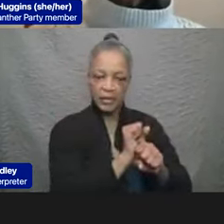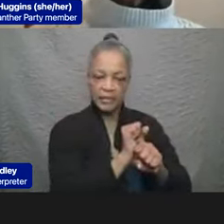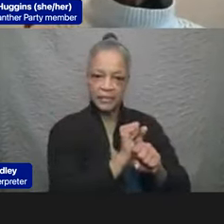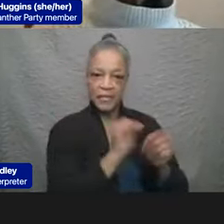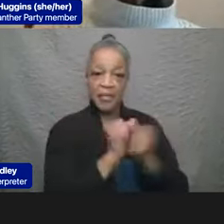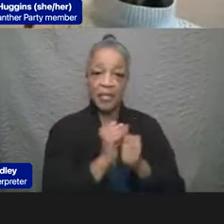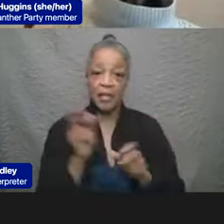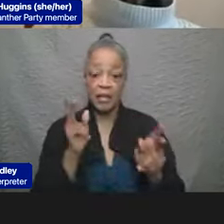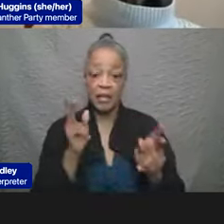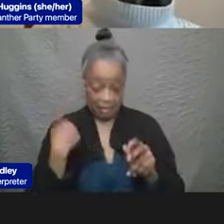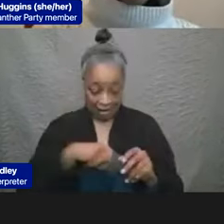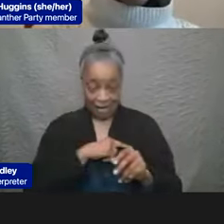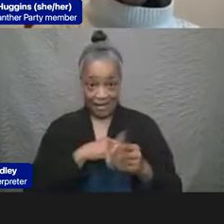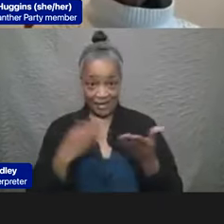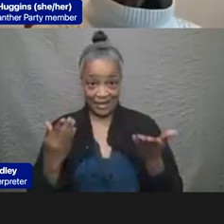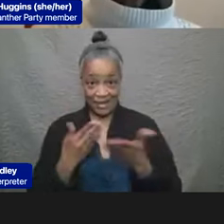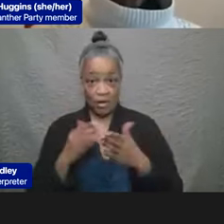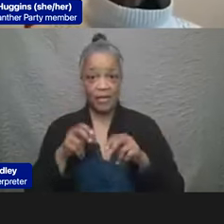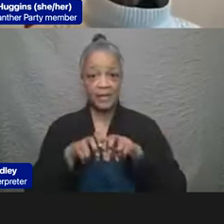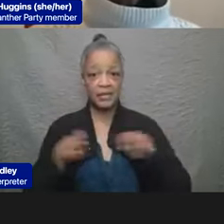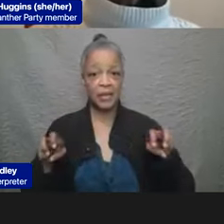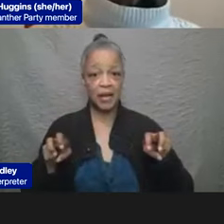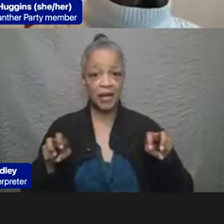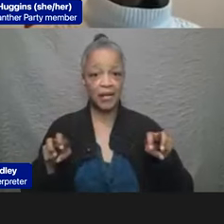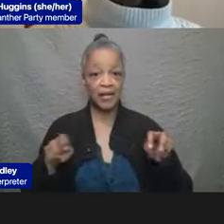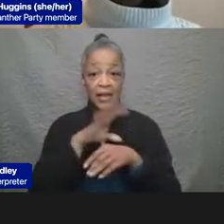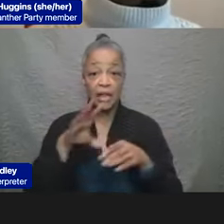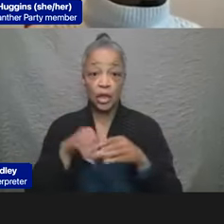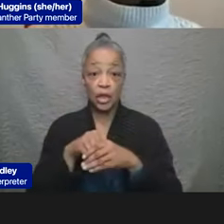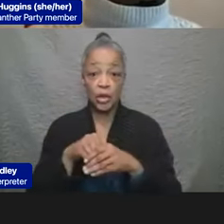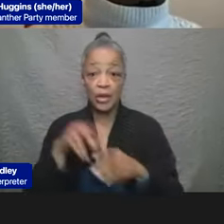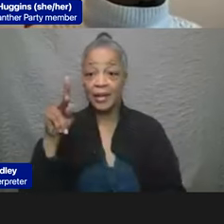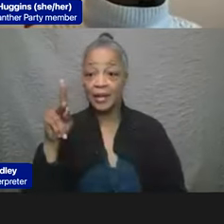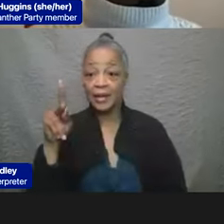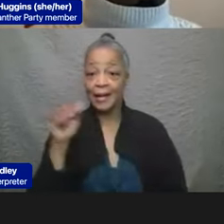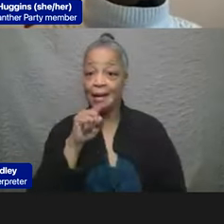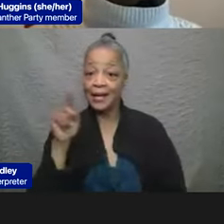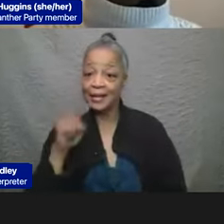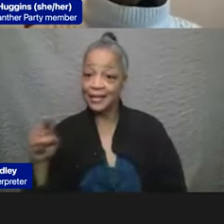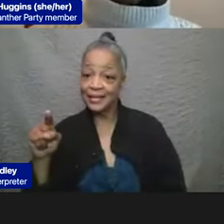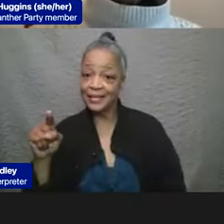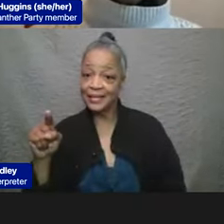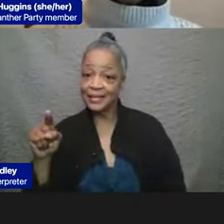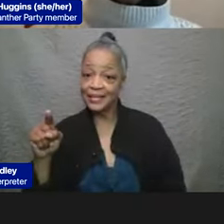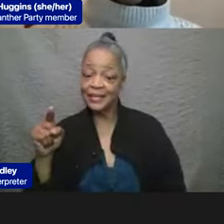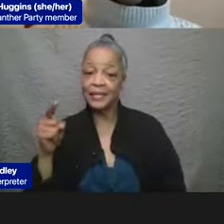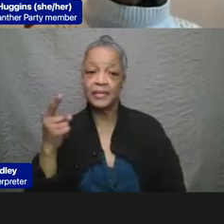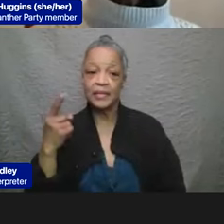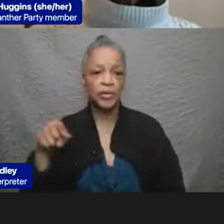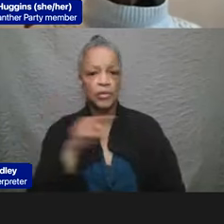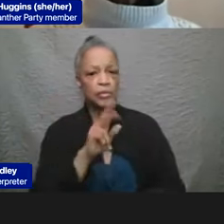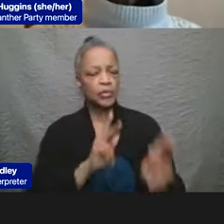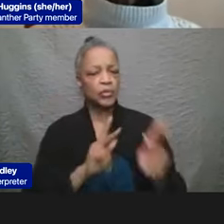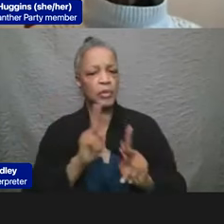those of us on this panel, including Paz, and those of us